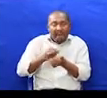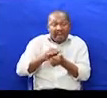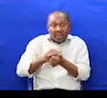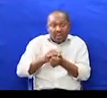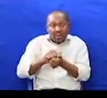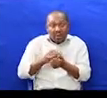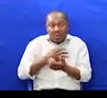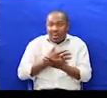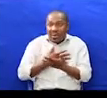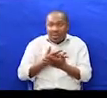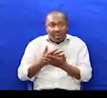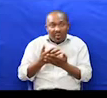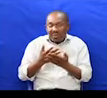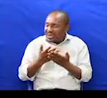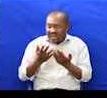which